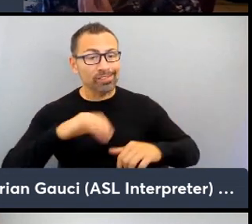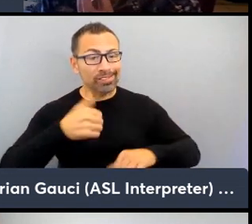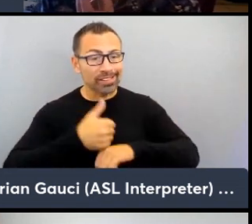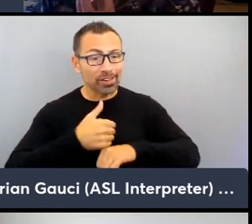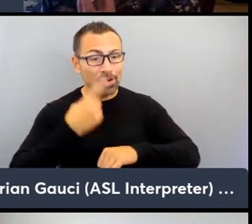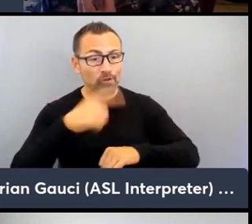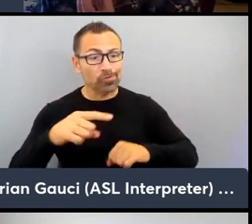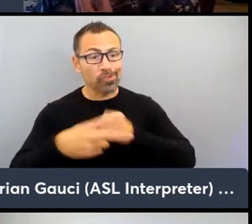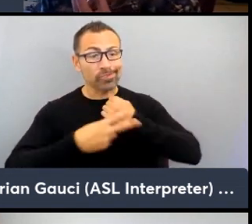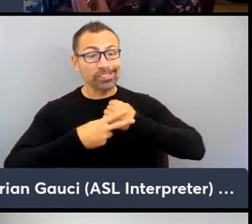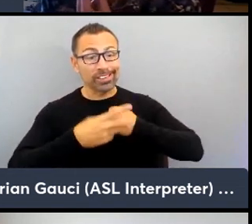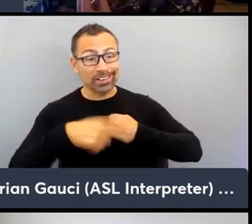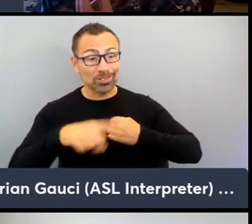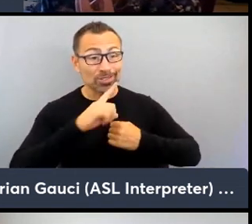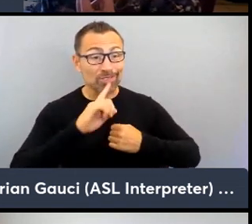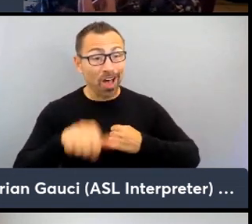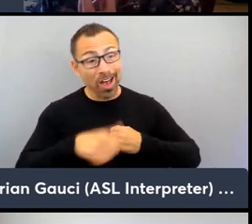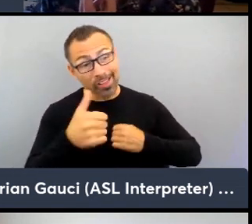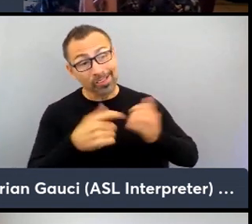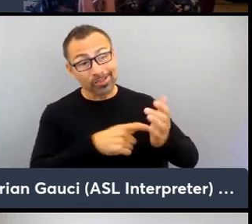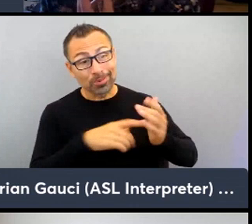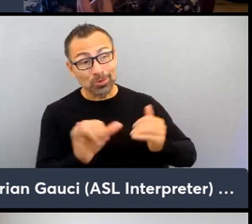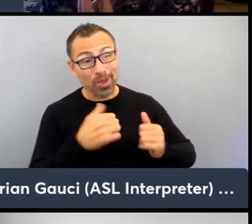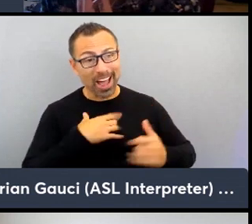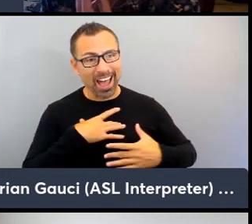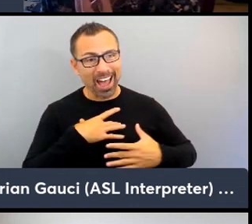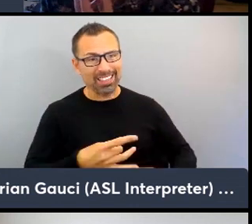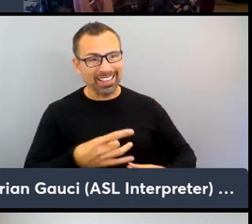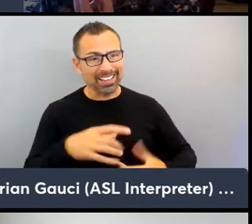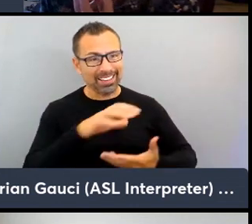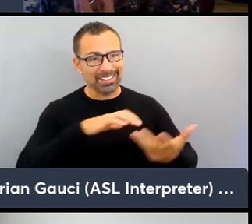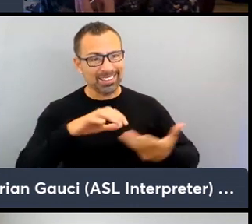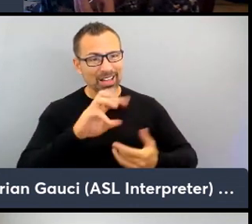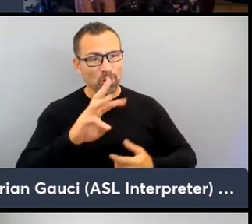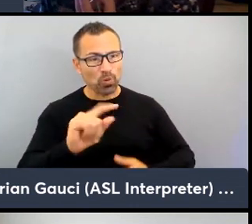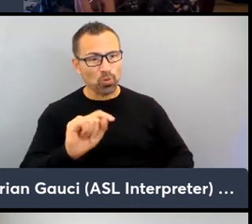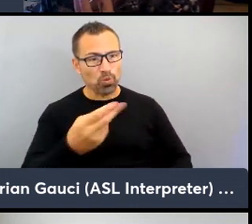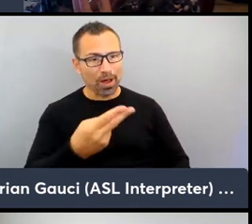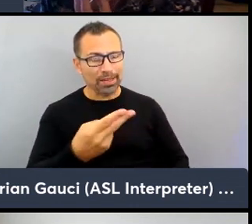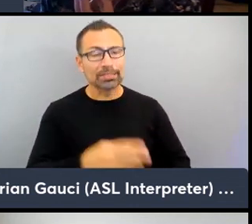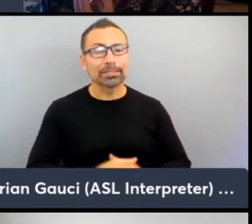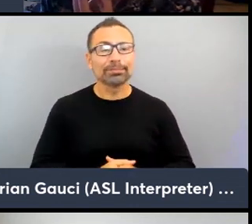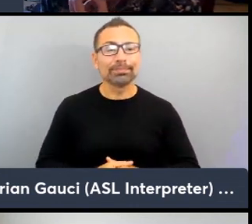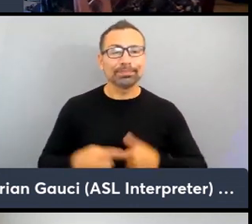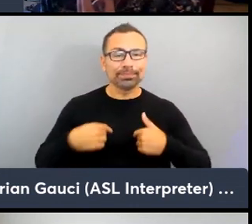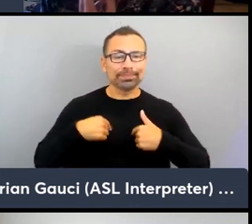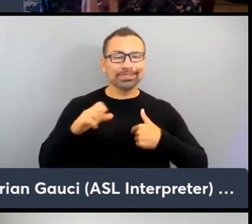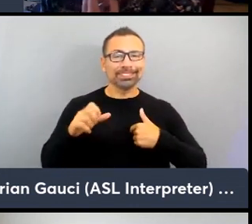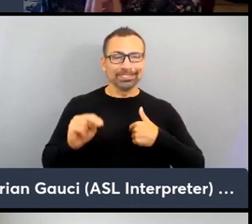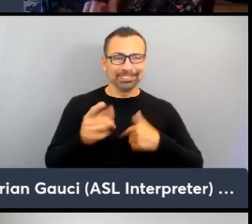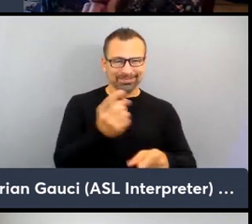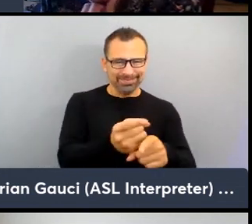like it. So here, let's take a look at AWS, and it goes